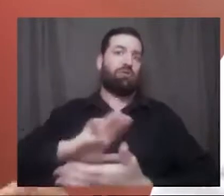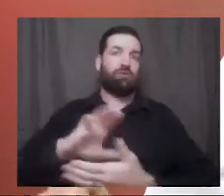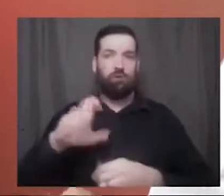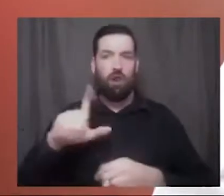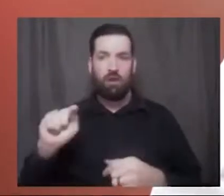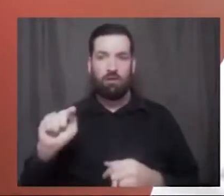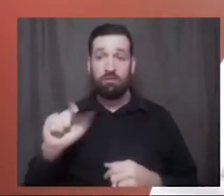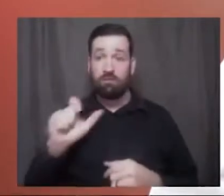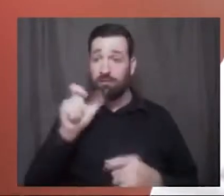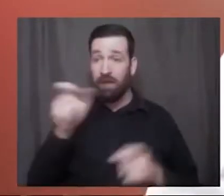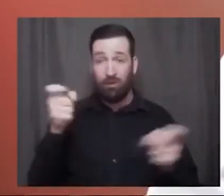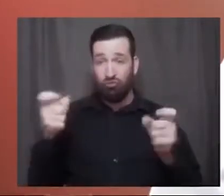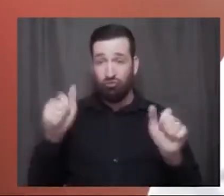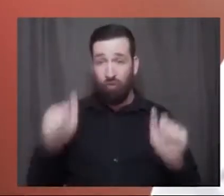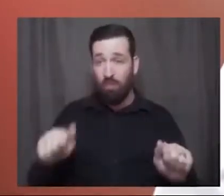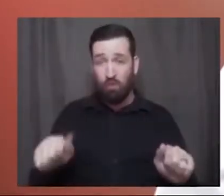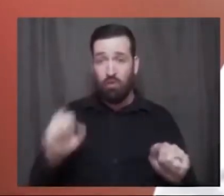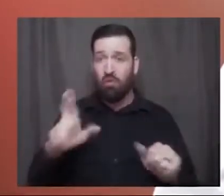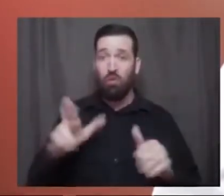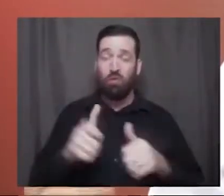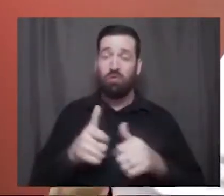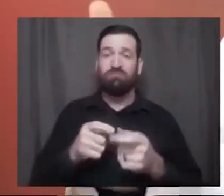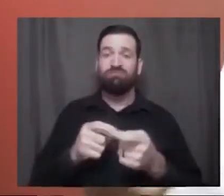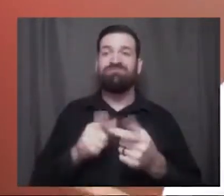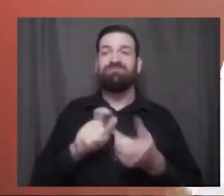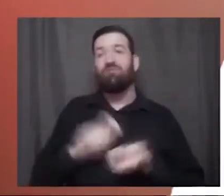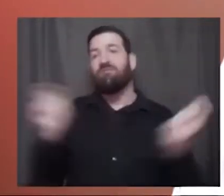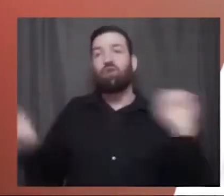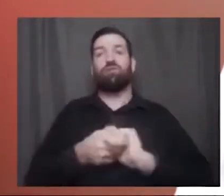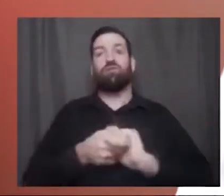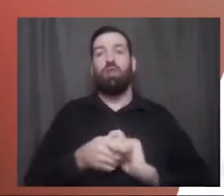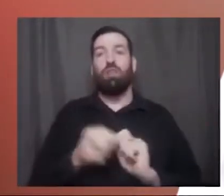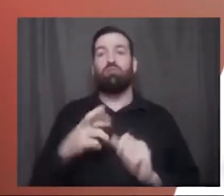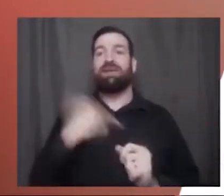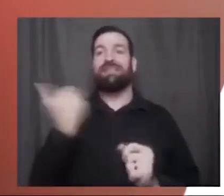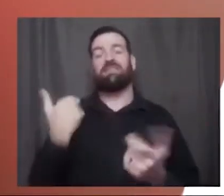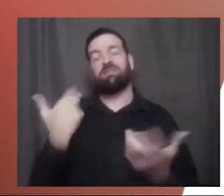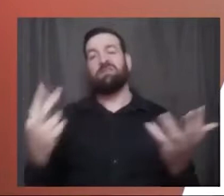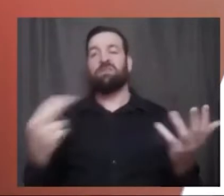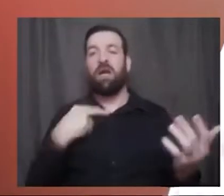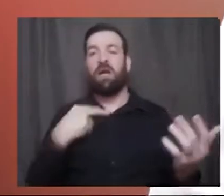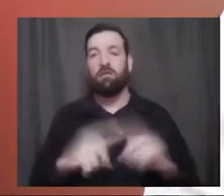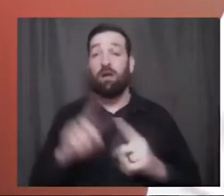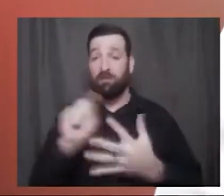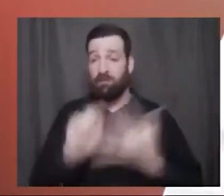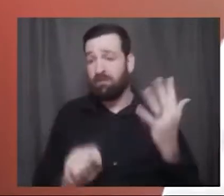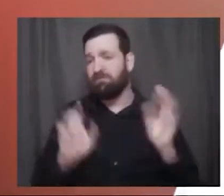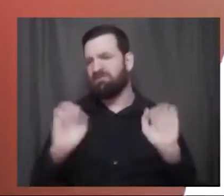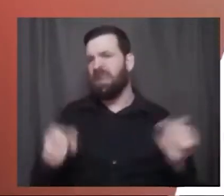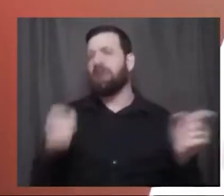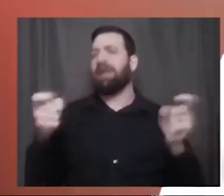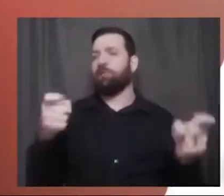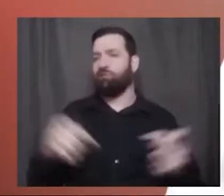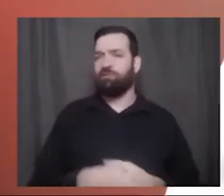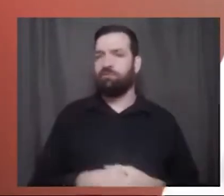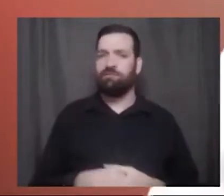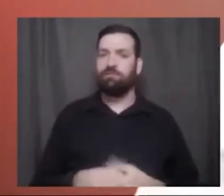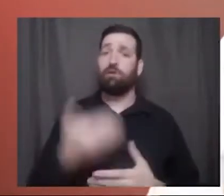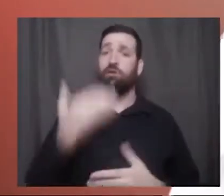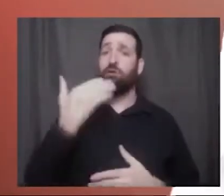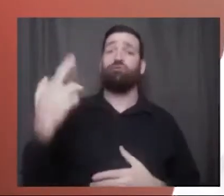or reversible risk, you're stuck a little bit. But a lot of those other things, very manageable. And just a great reason to reinforce that,